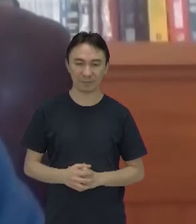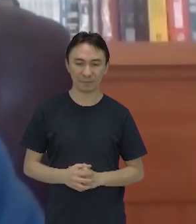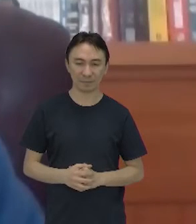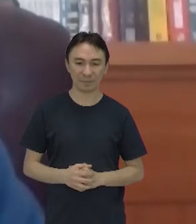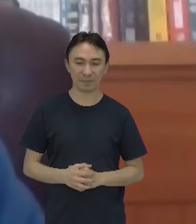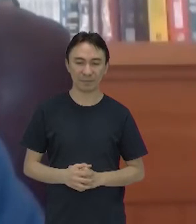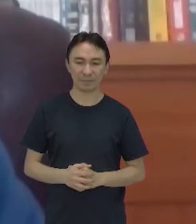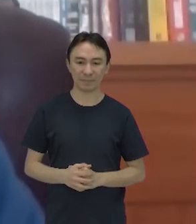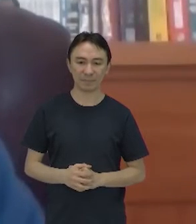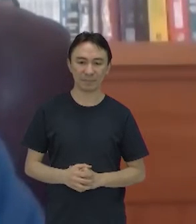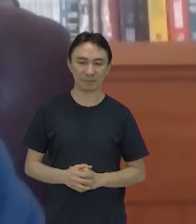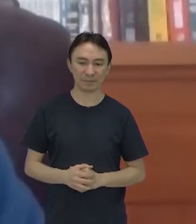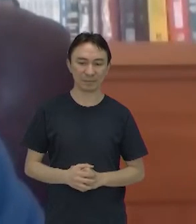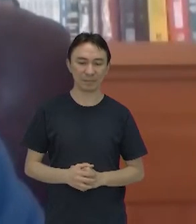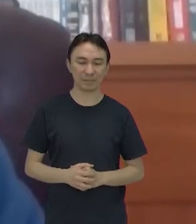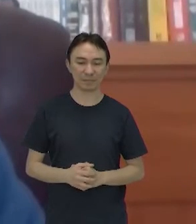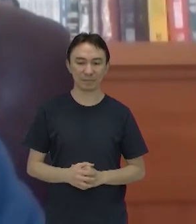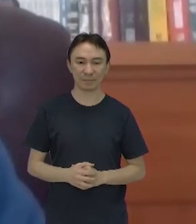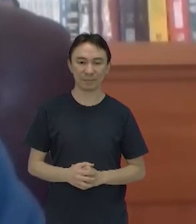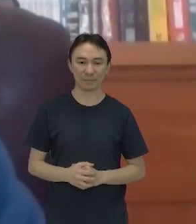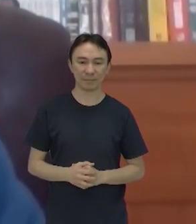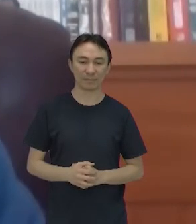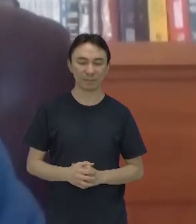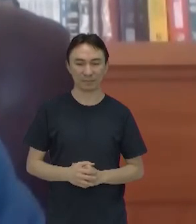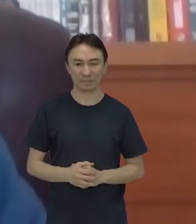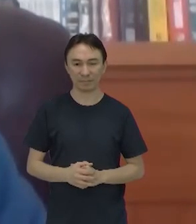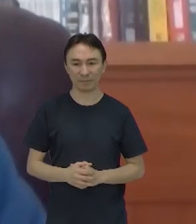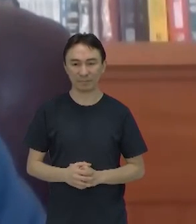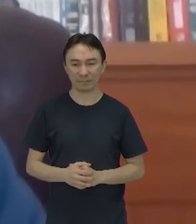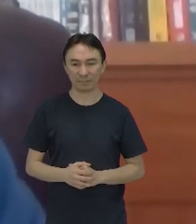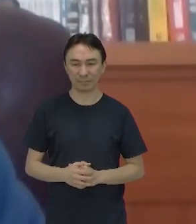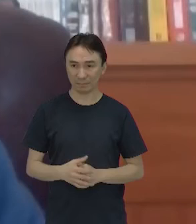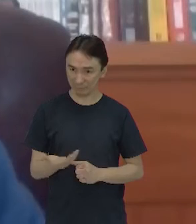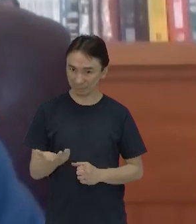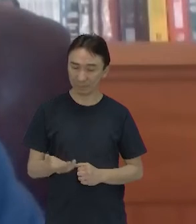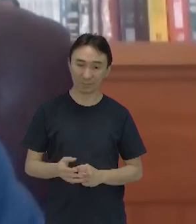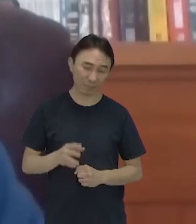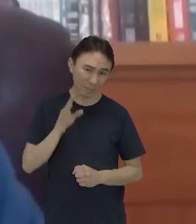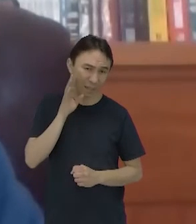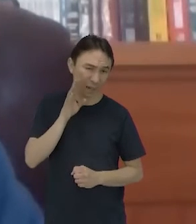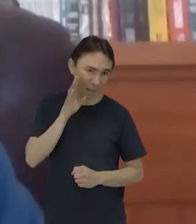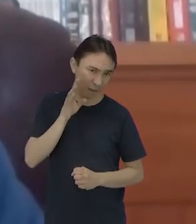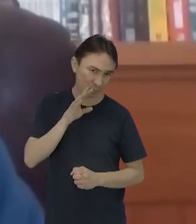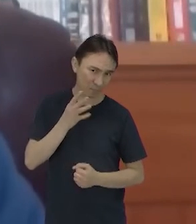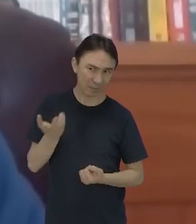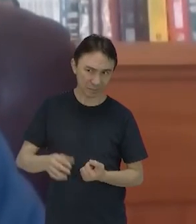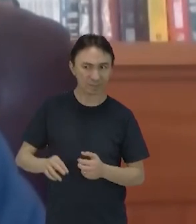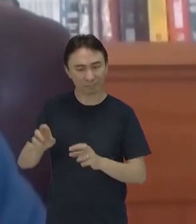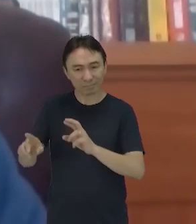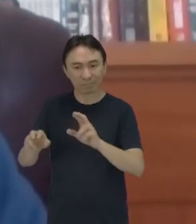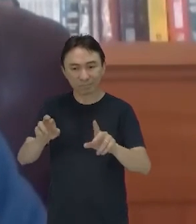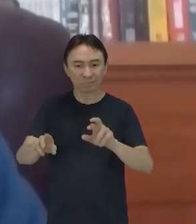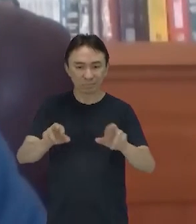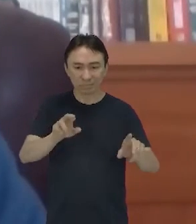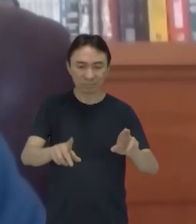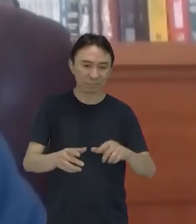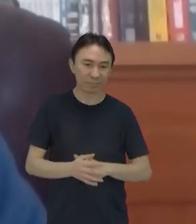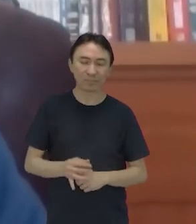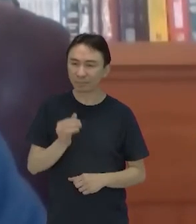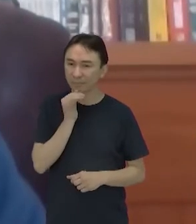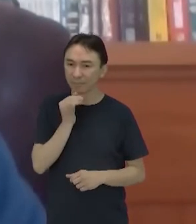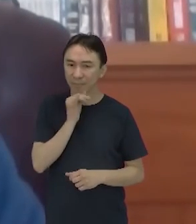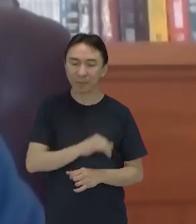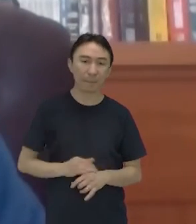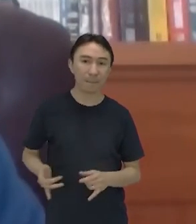very hard to make a comparison. Eles são legais de formas bem diferentes. Spider-Man is